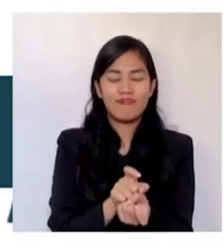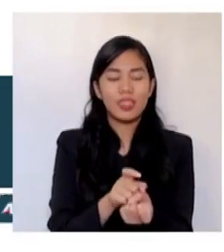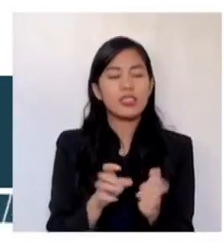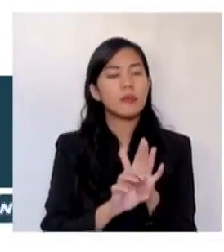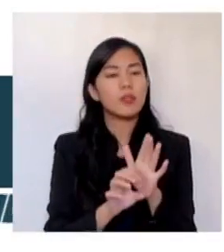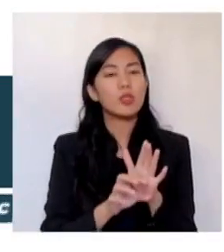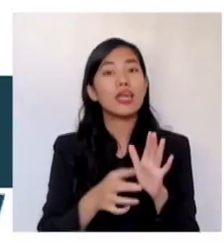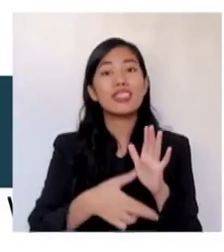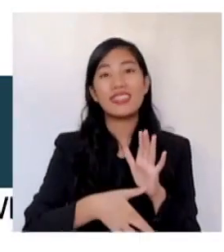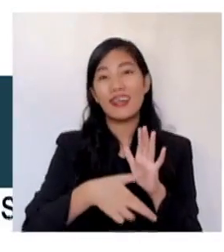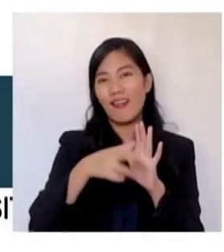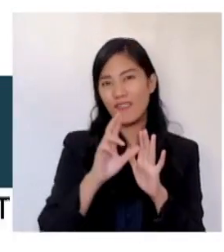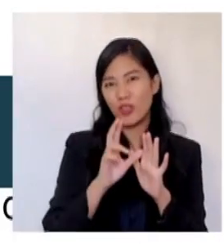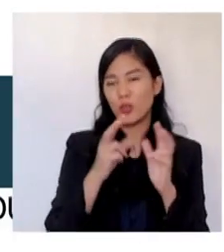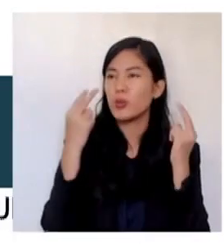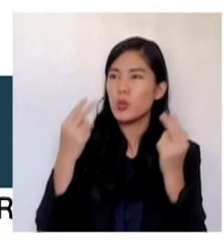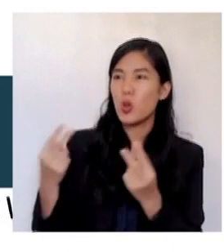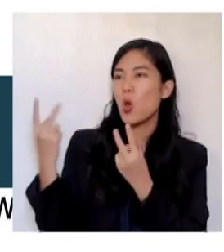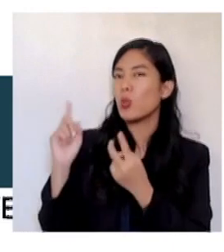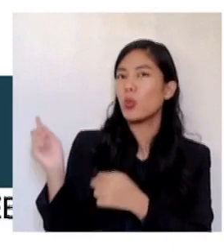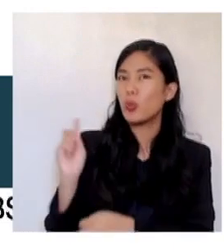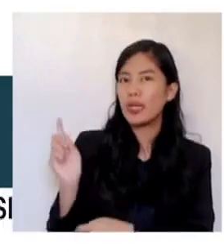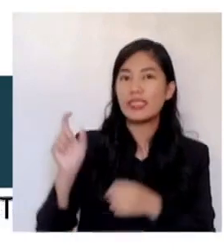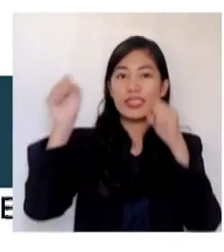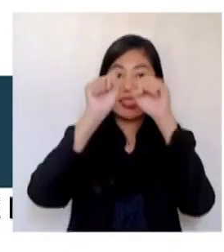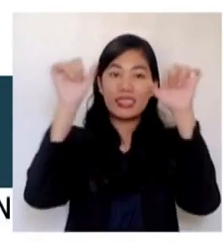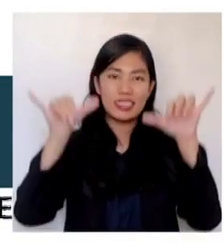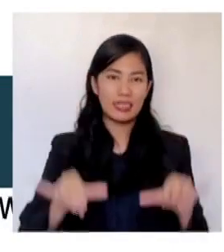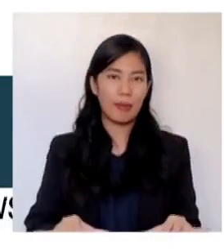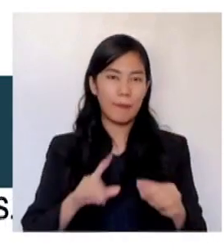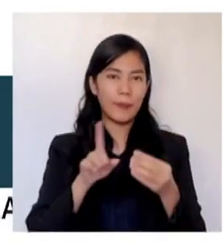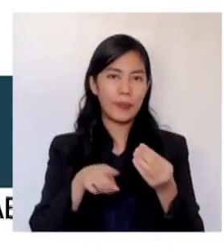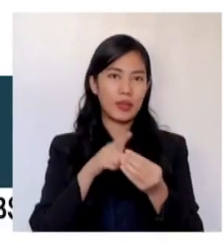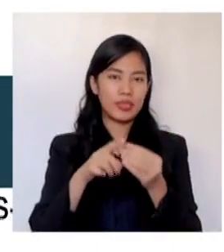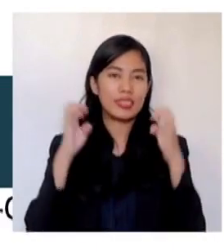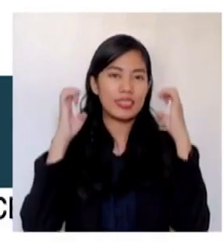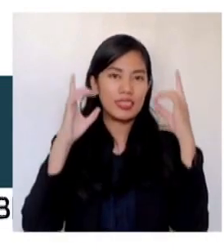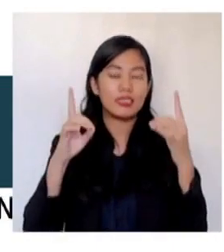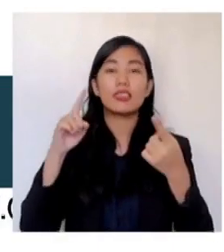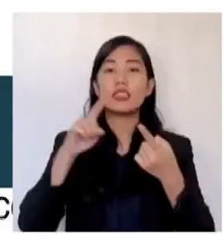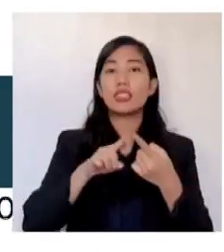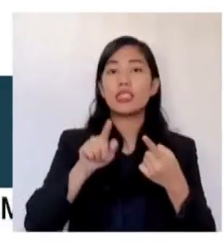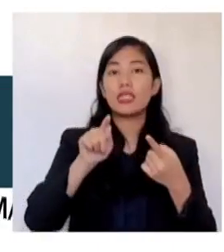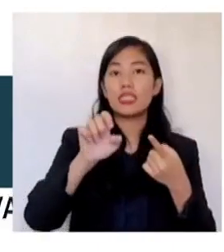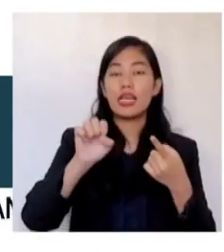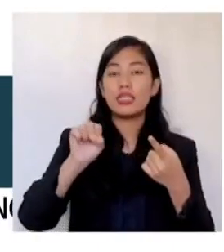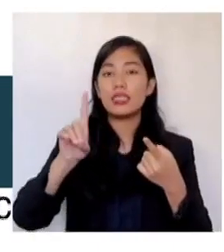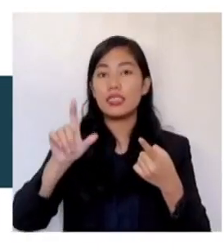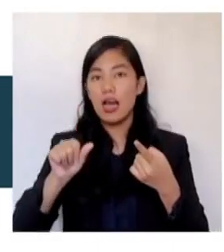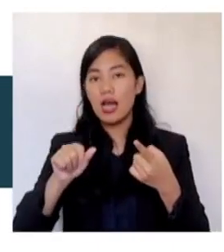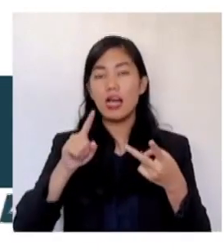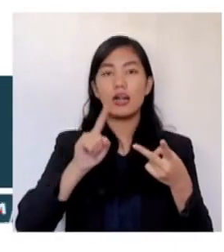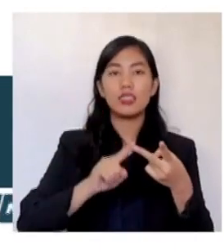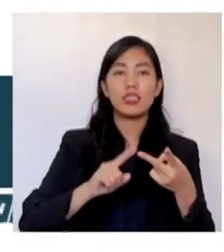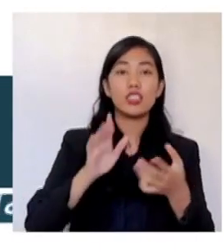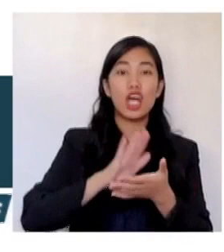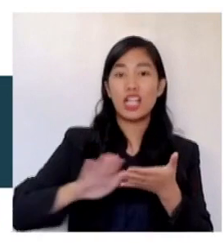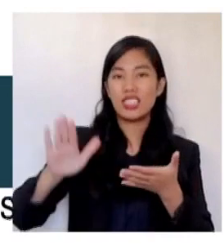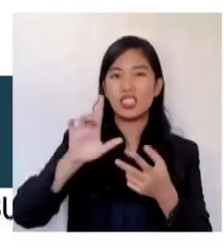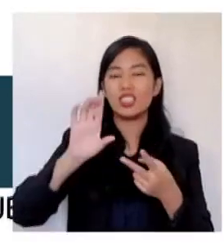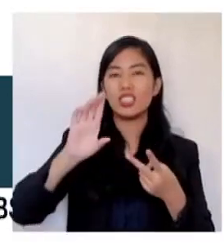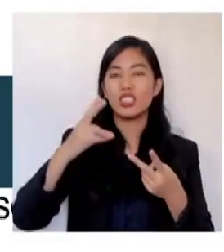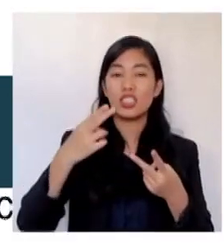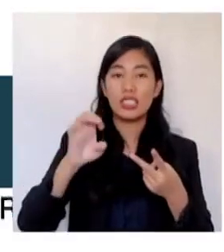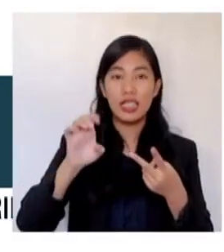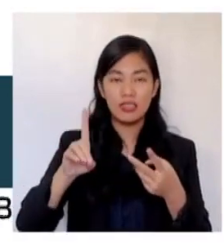of our educational agencies, no, TESDA, CHED, and DepEd, no. Yeah. We copied that from Malaysia, if I'm